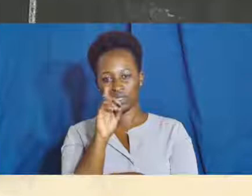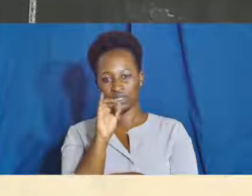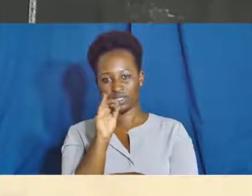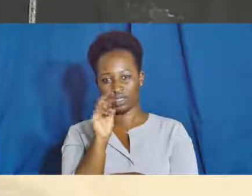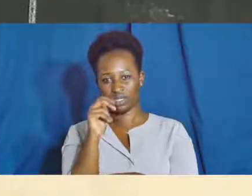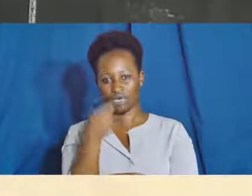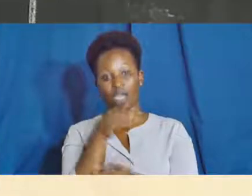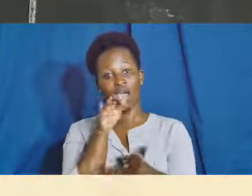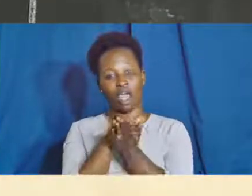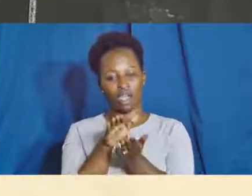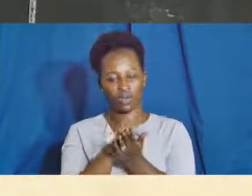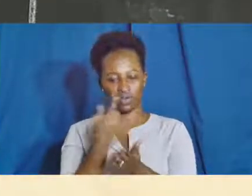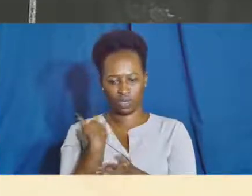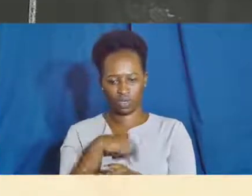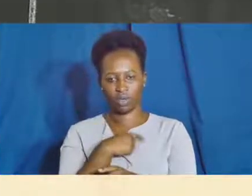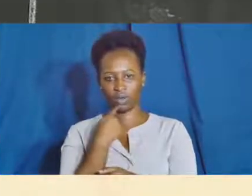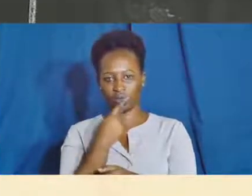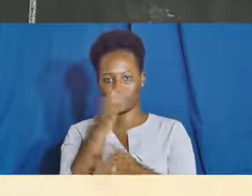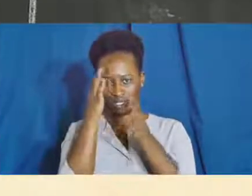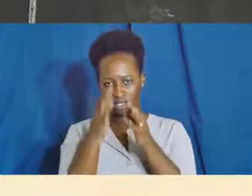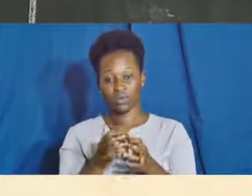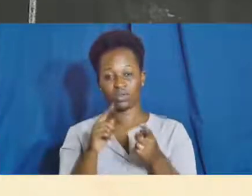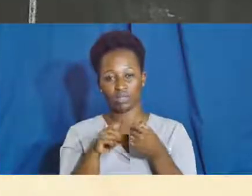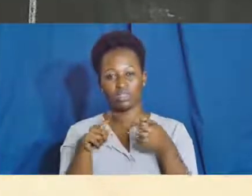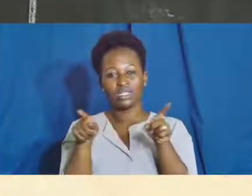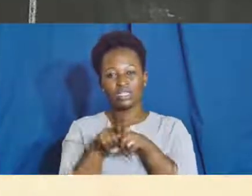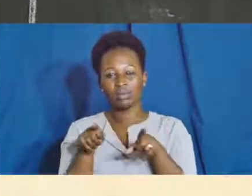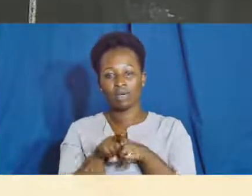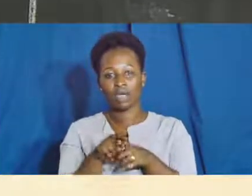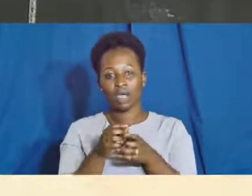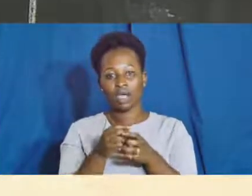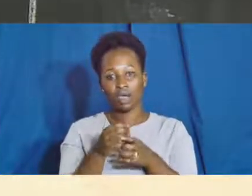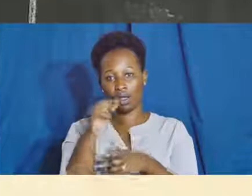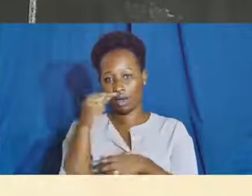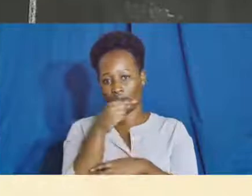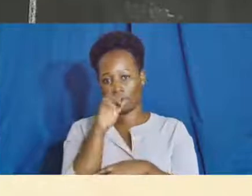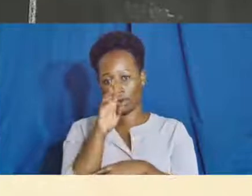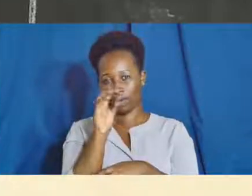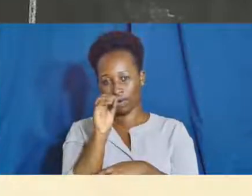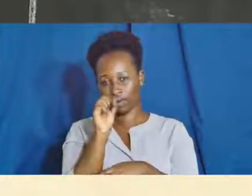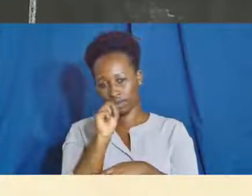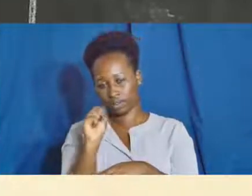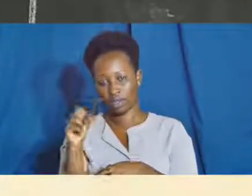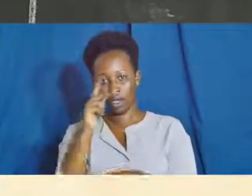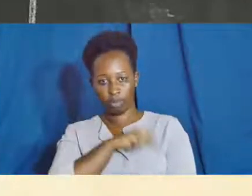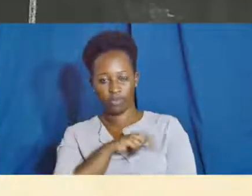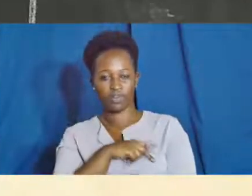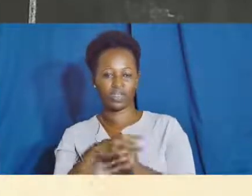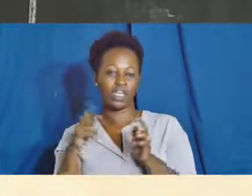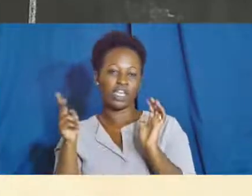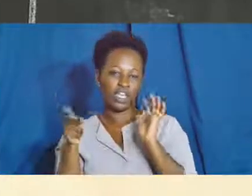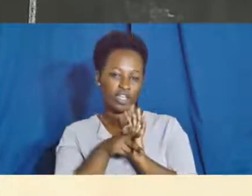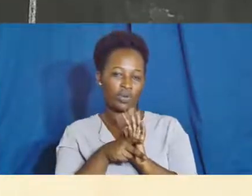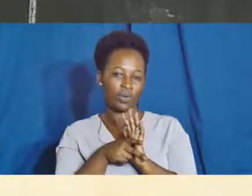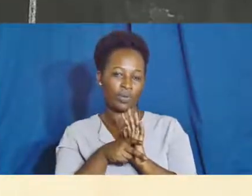And we talked about one of the elements as gross profit. We said gross profit is equal to net sales minus cost